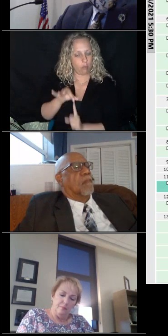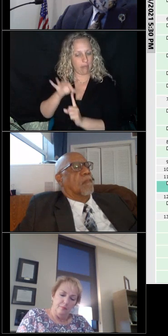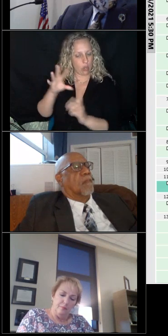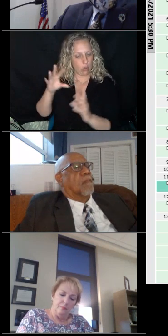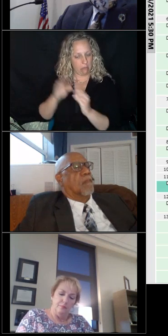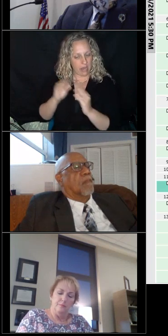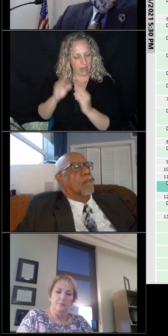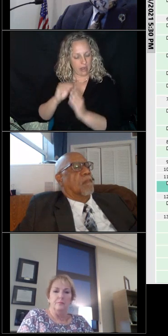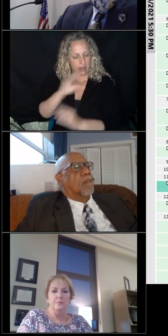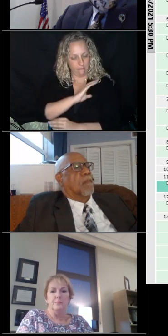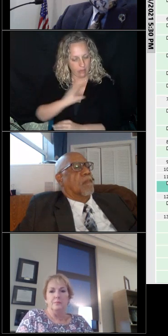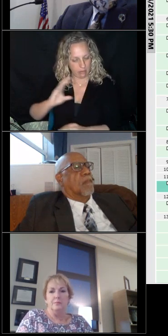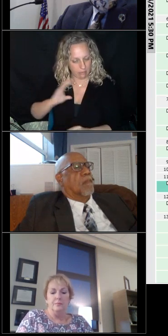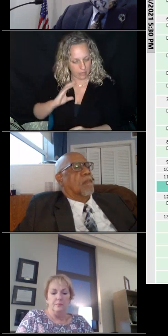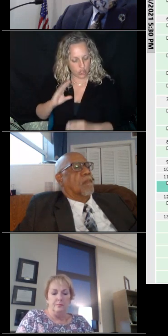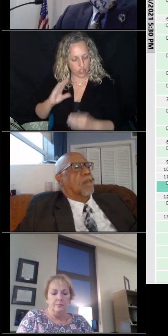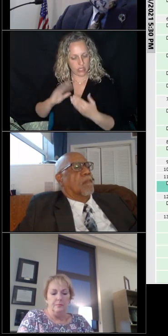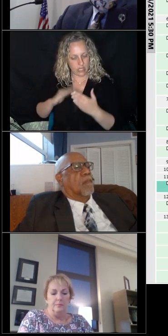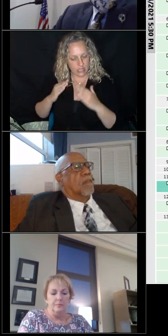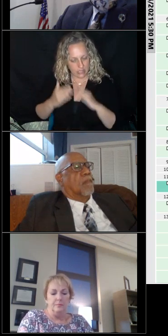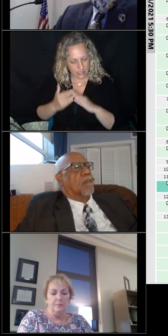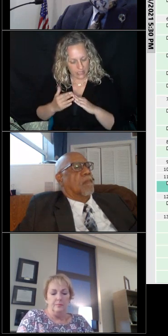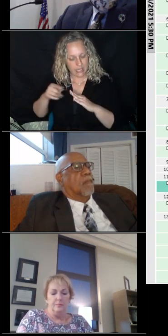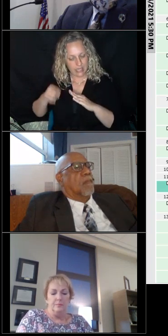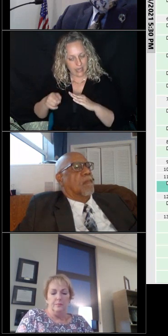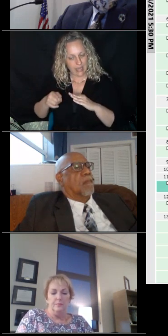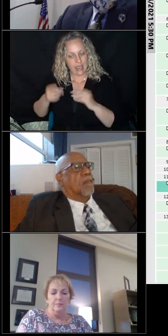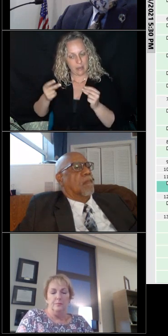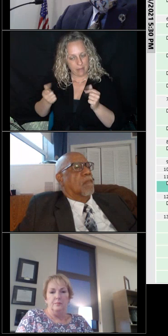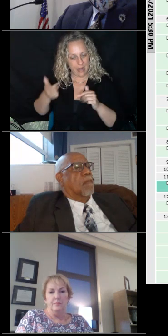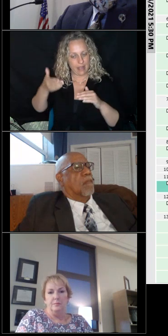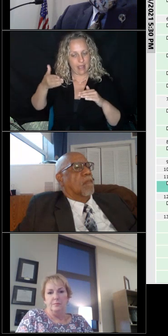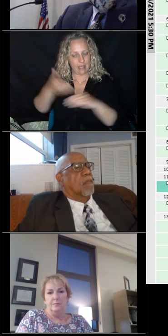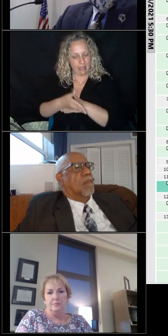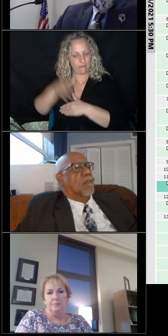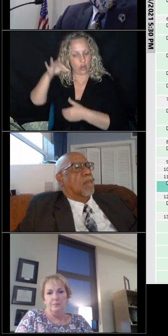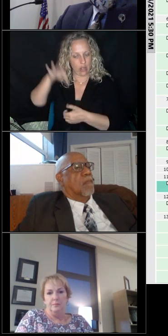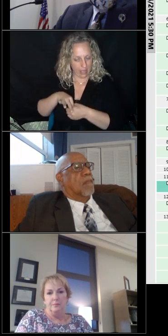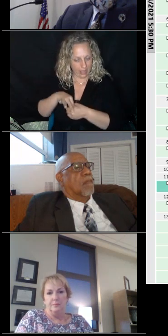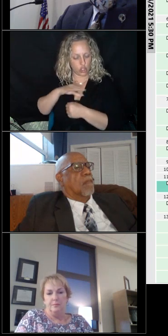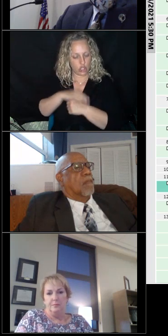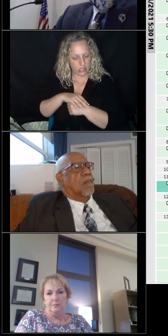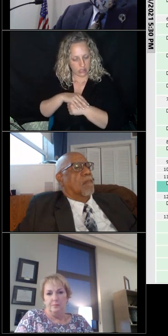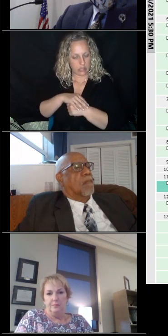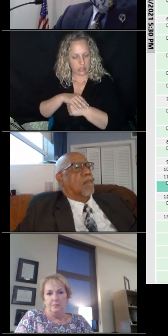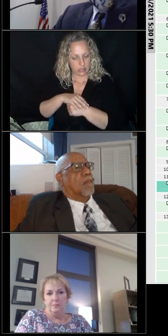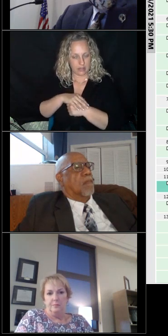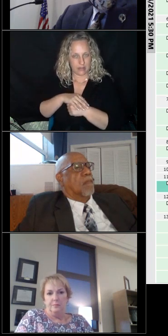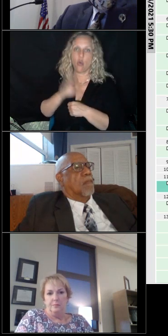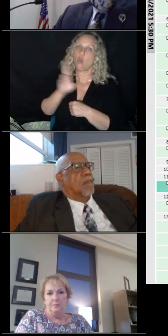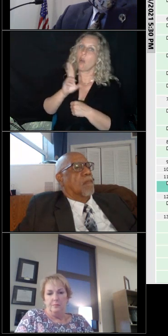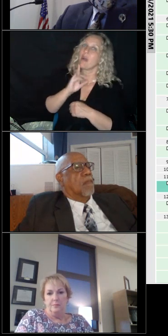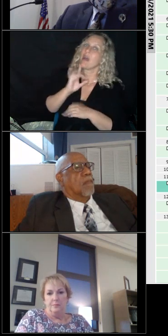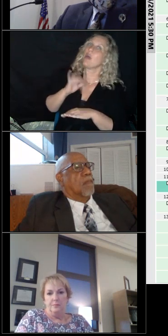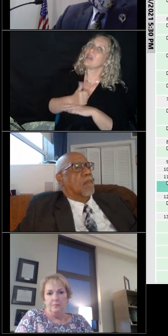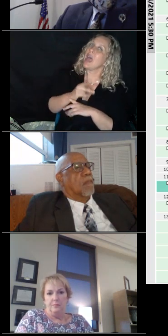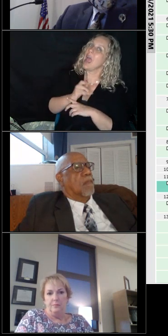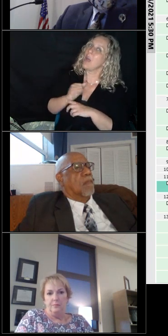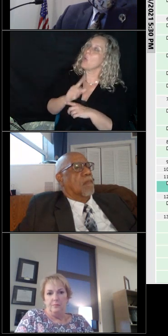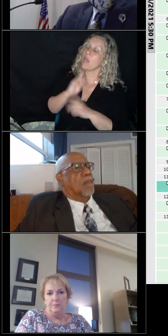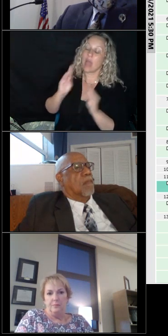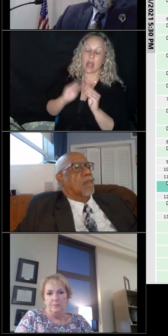of the city commission immediately following an election. So I think if we set it for April, that clears